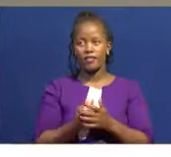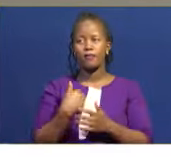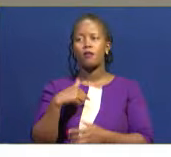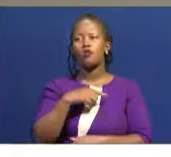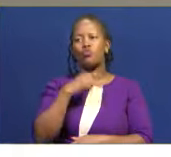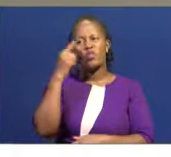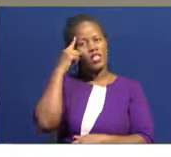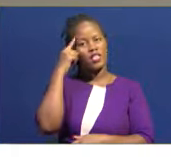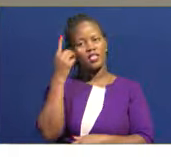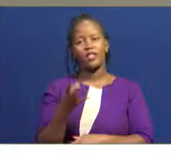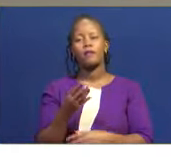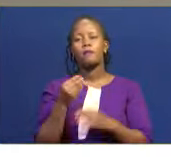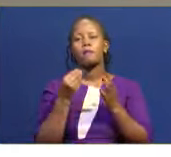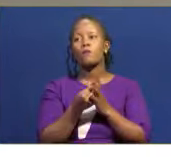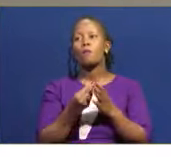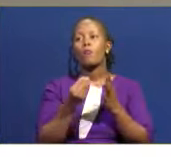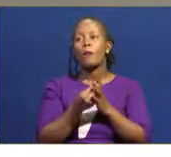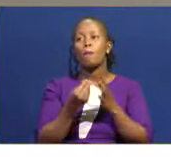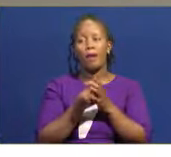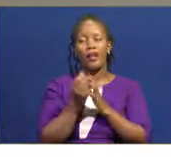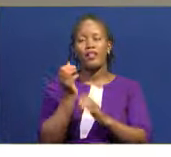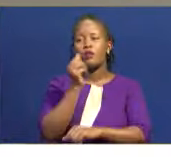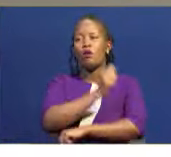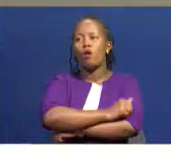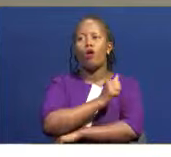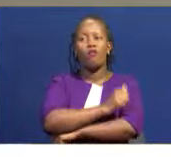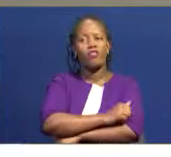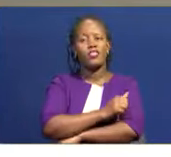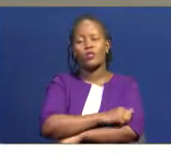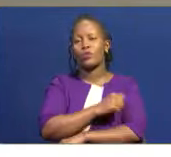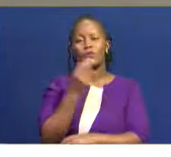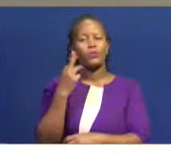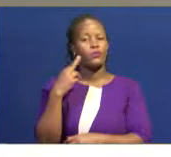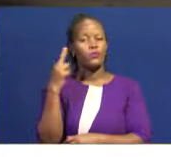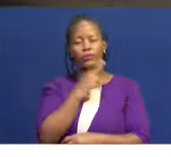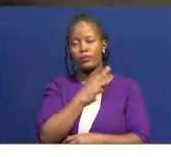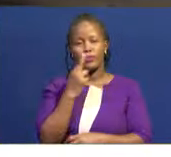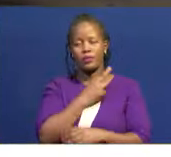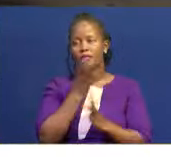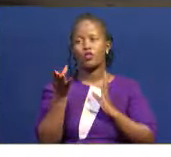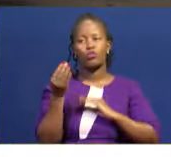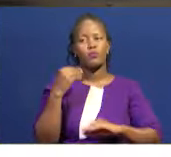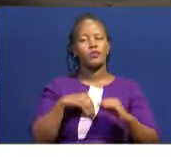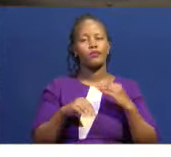fear that the finances of the school are at risk of loss.